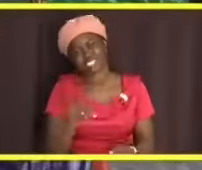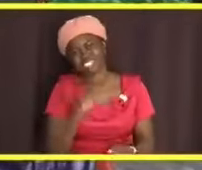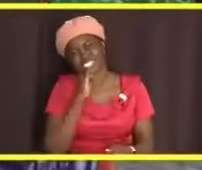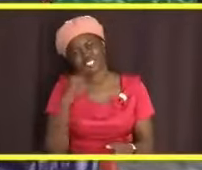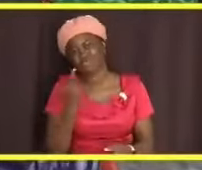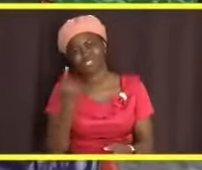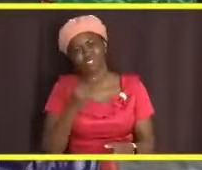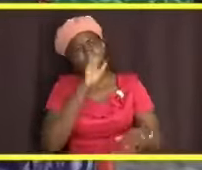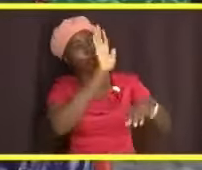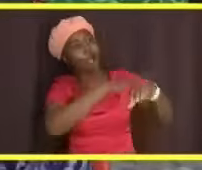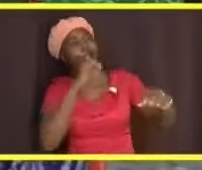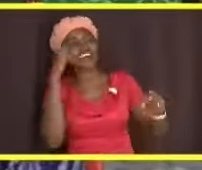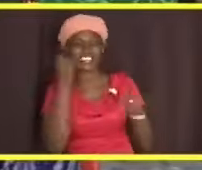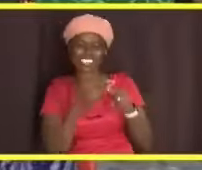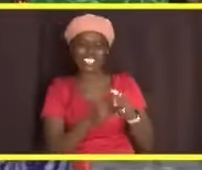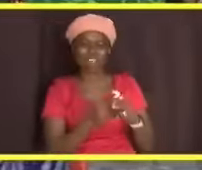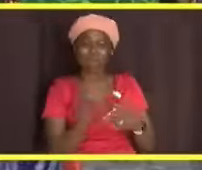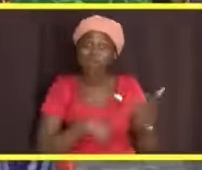name.